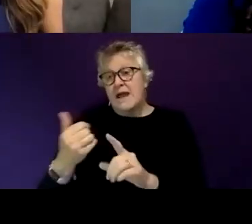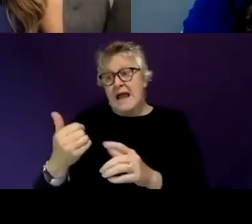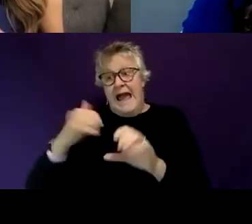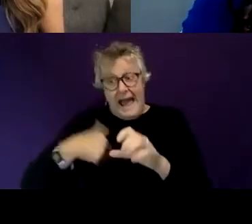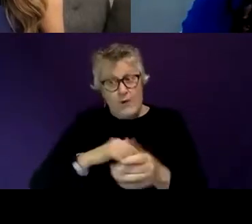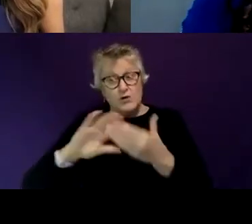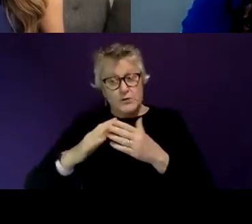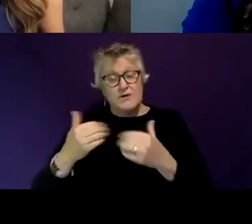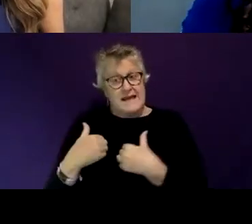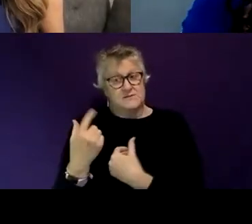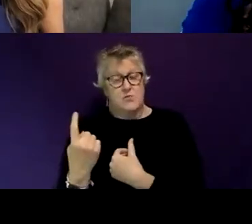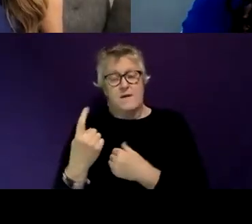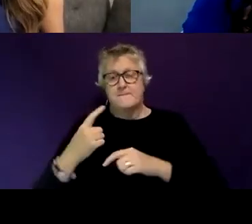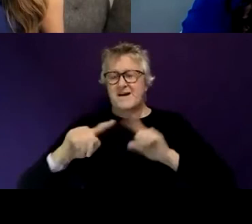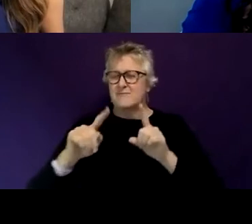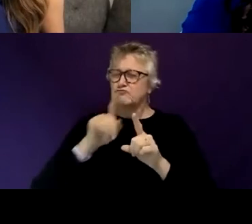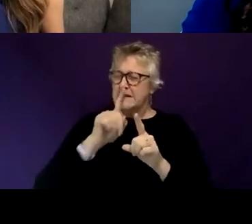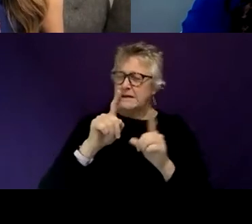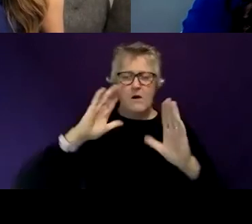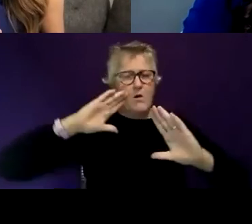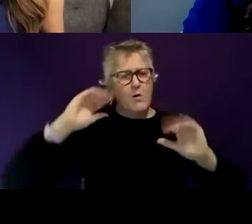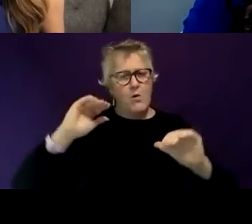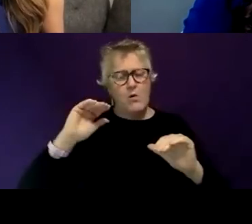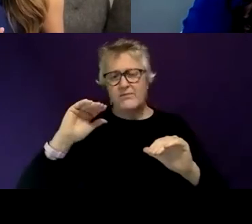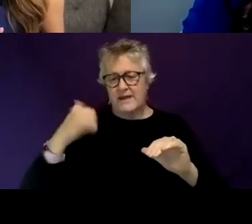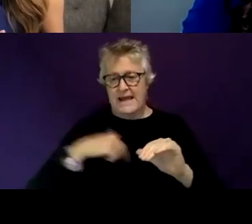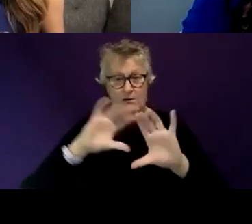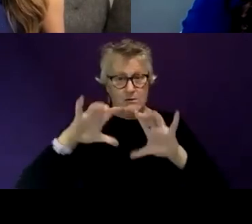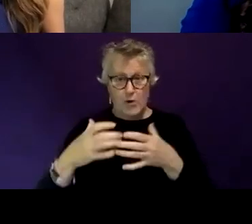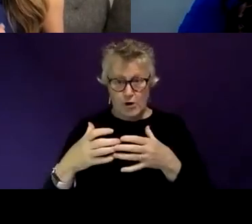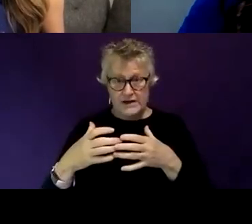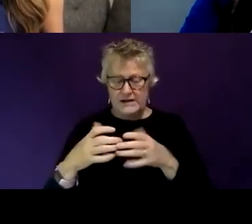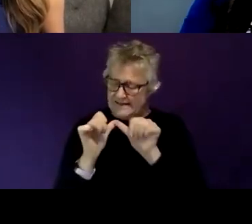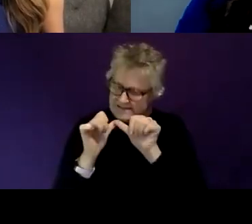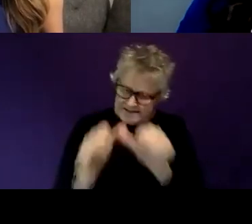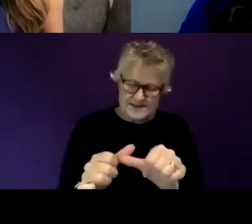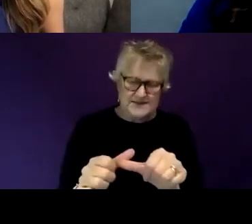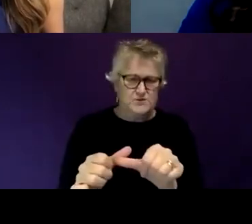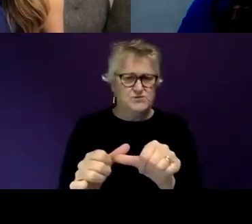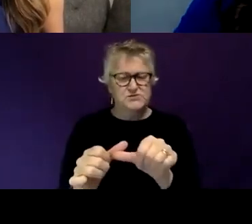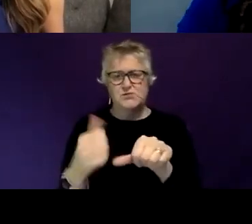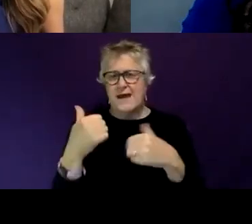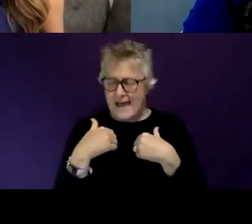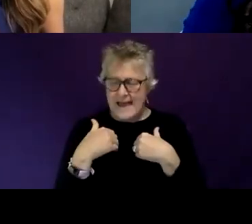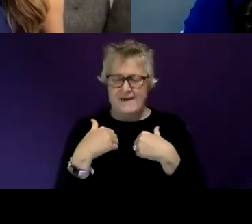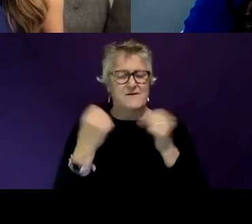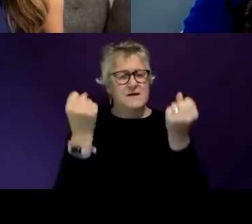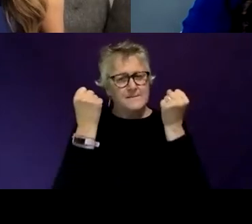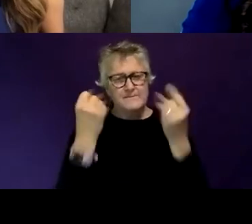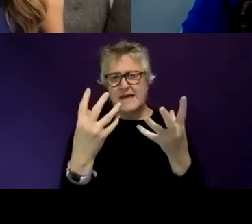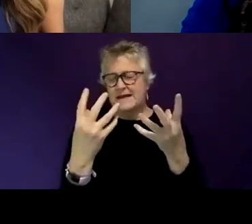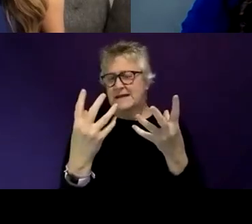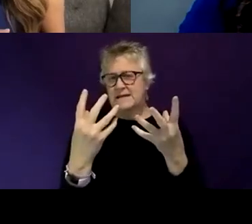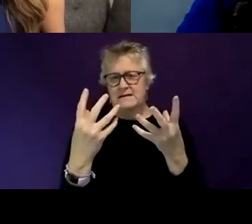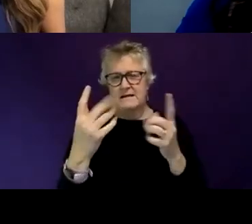hope the party continues to do more of, that I hope every candidate running has a multilingual communication